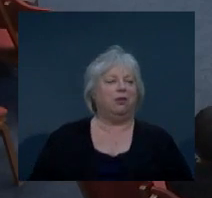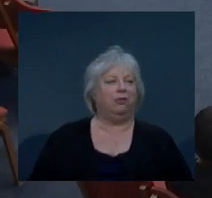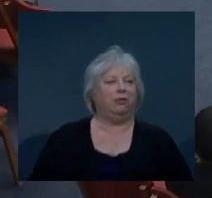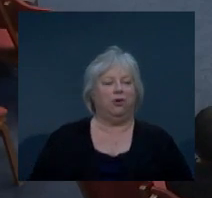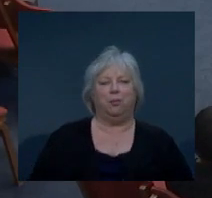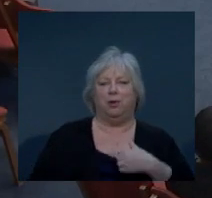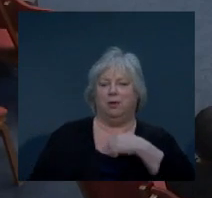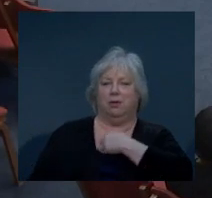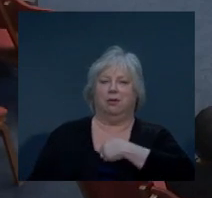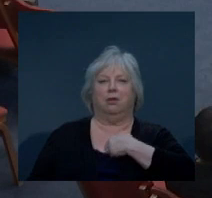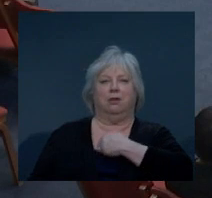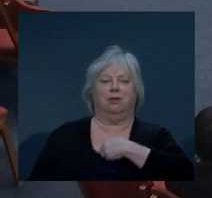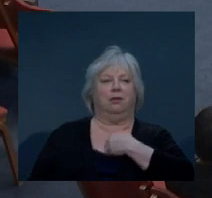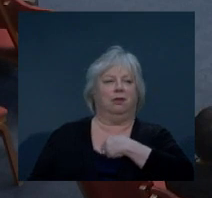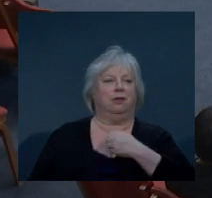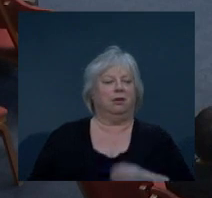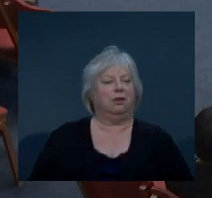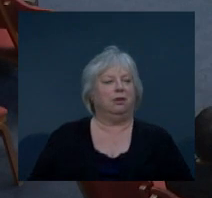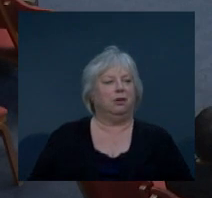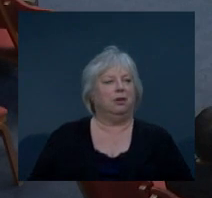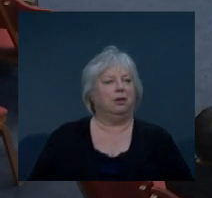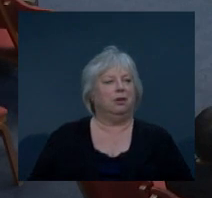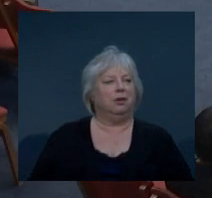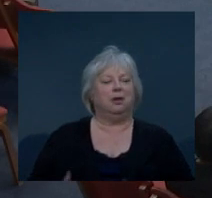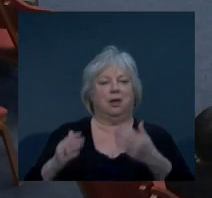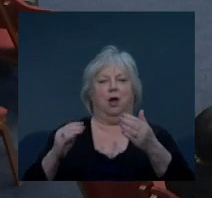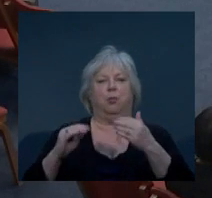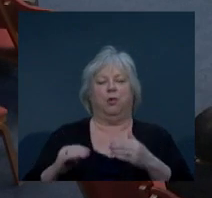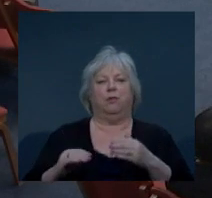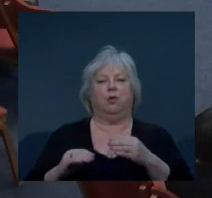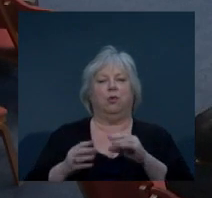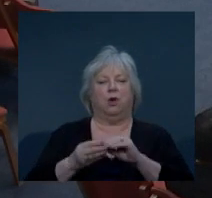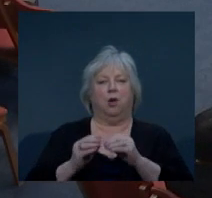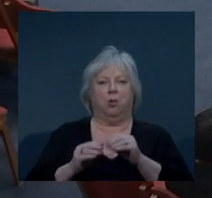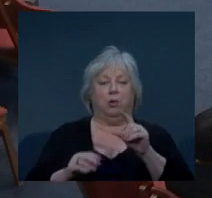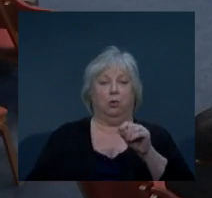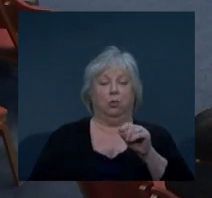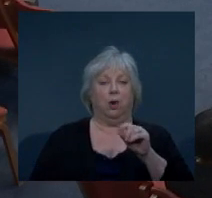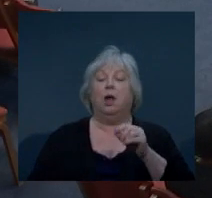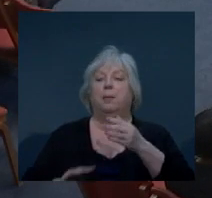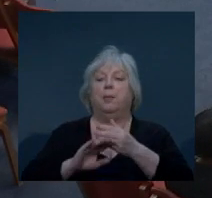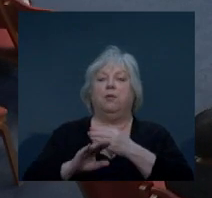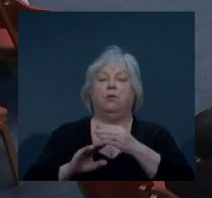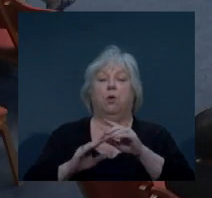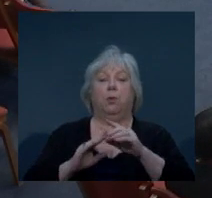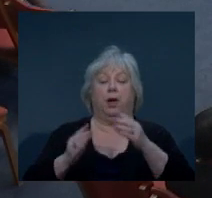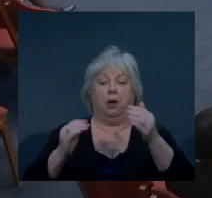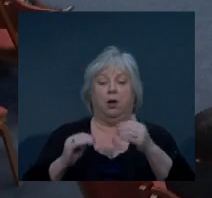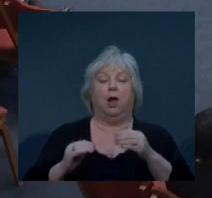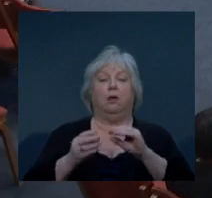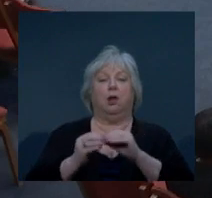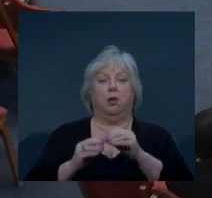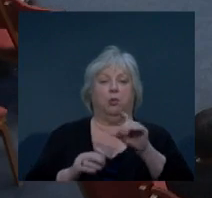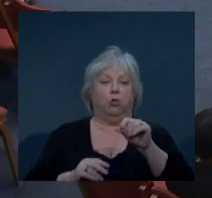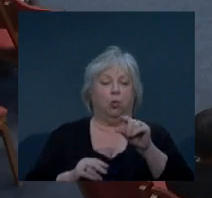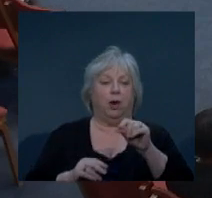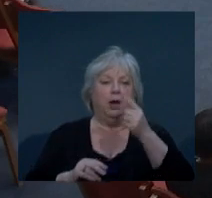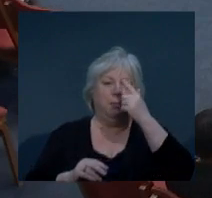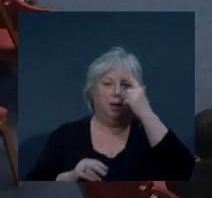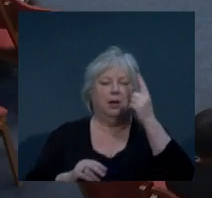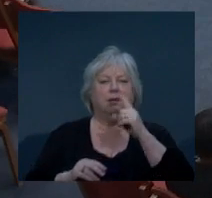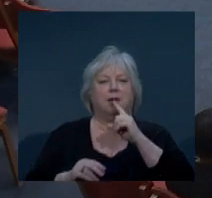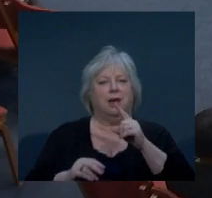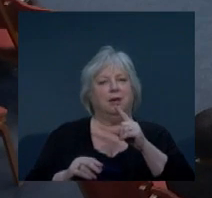I apologize on that one. That being said, let's move towards item number 20. Before we go to item number 20, because it